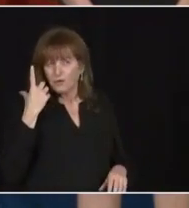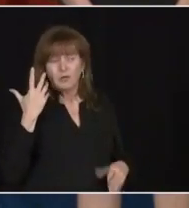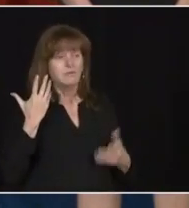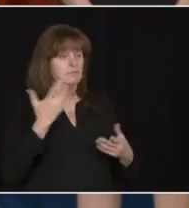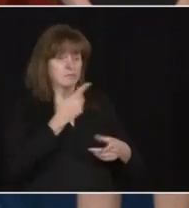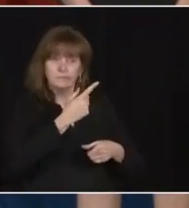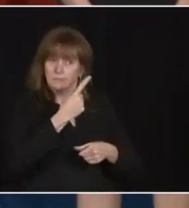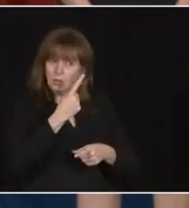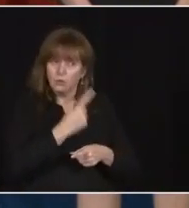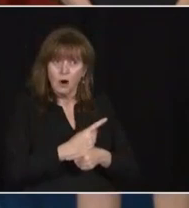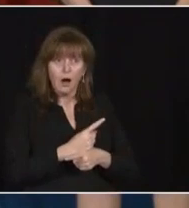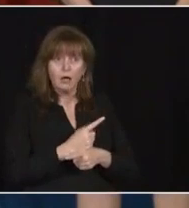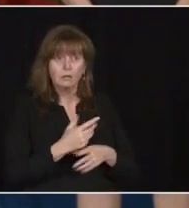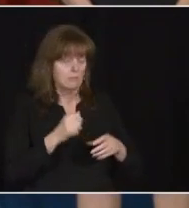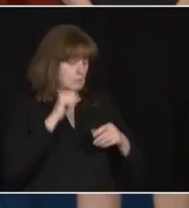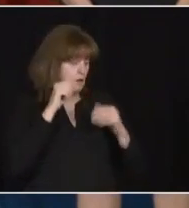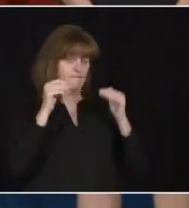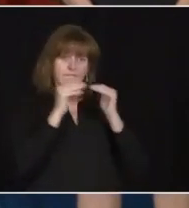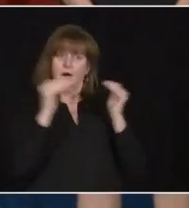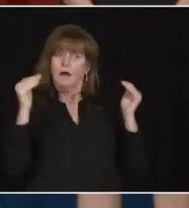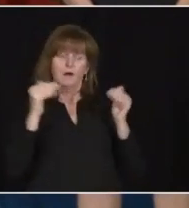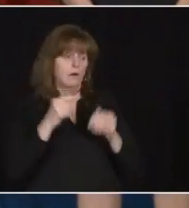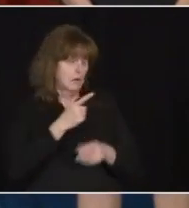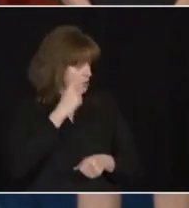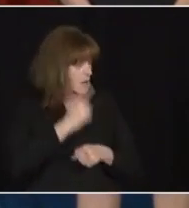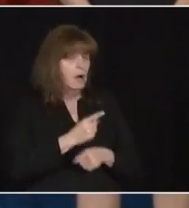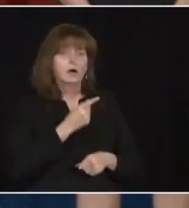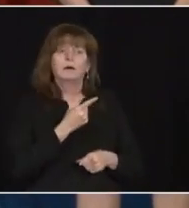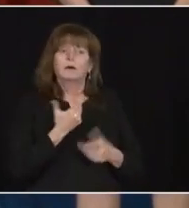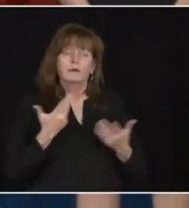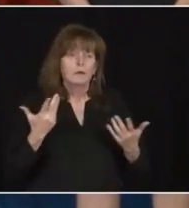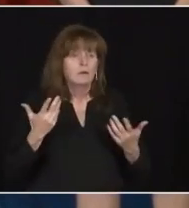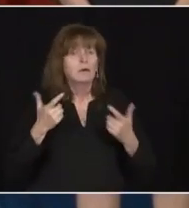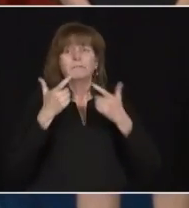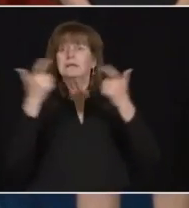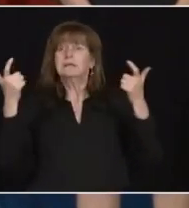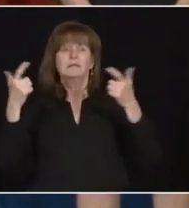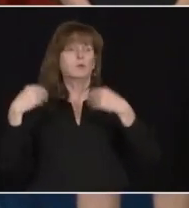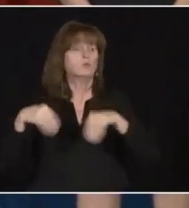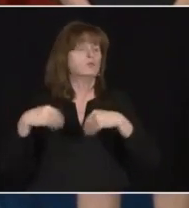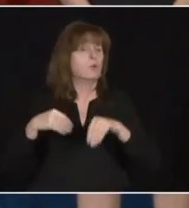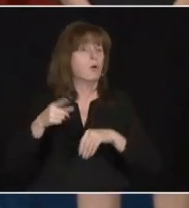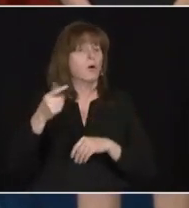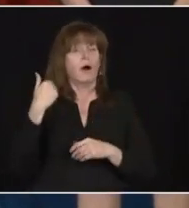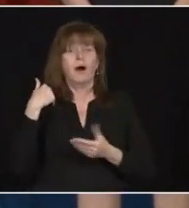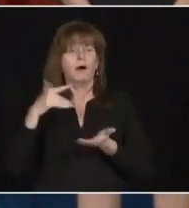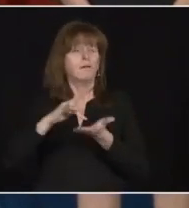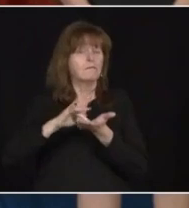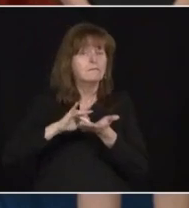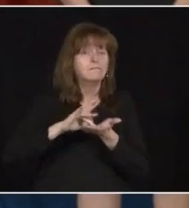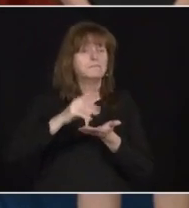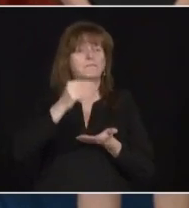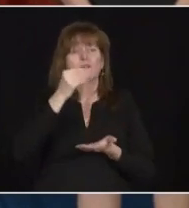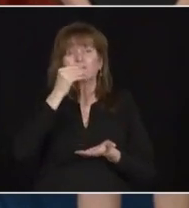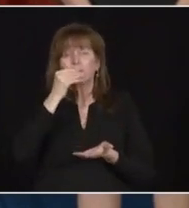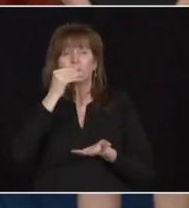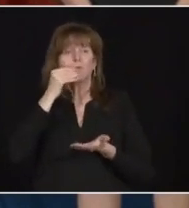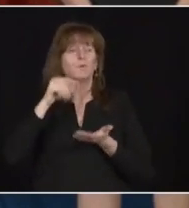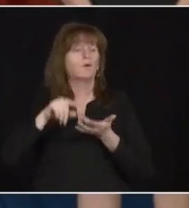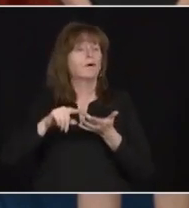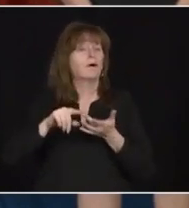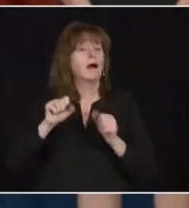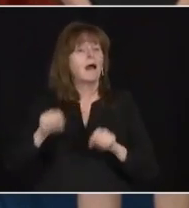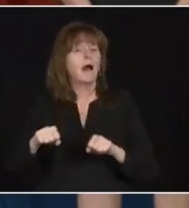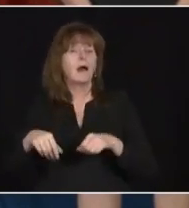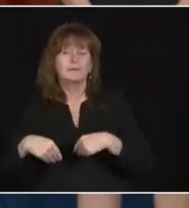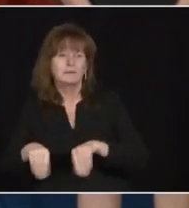it was unfair, too. The reason some of the big box stores were able to open up, they had pharmacies and food in it, but they had other items in there. And